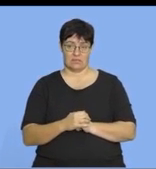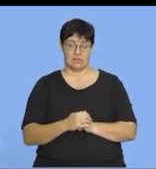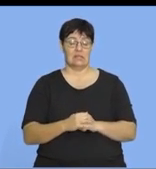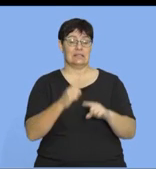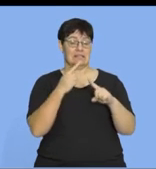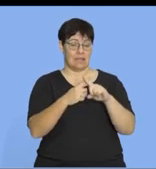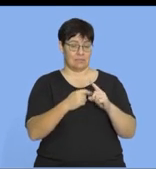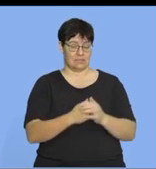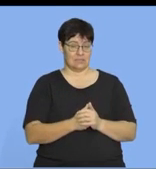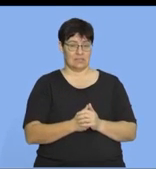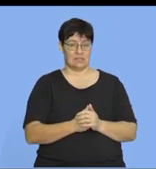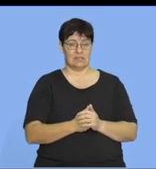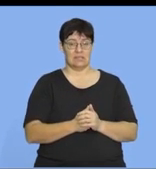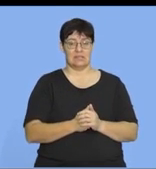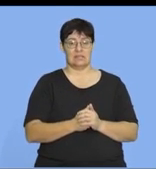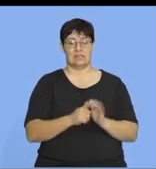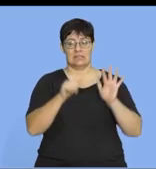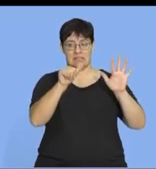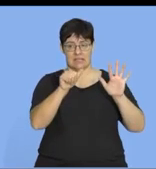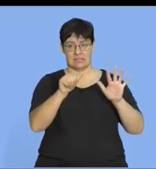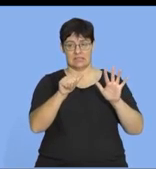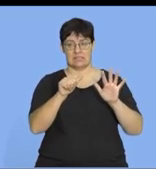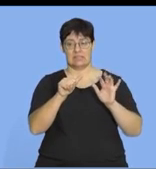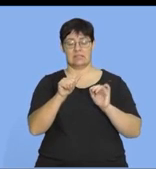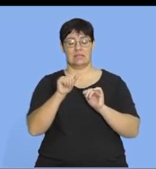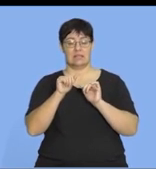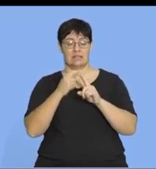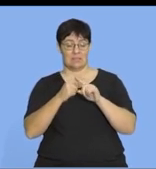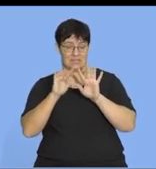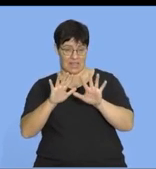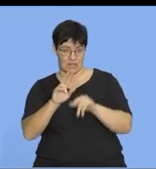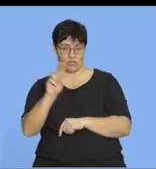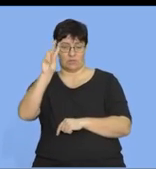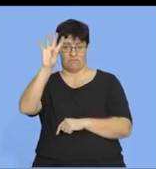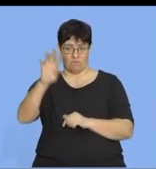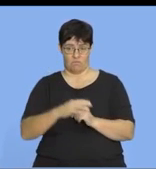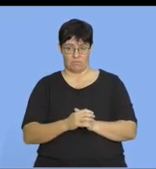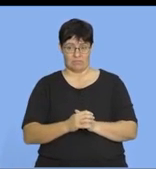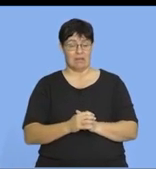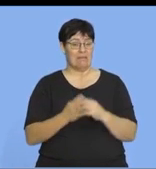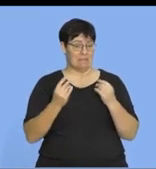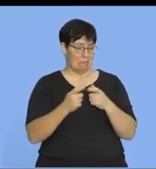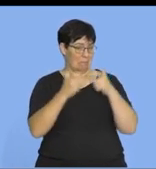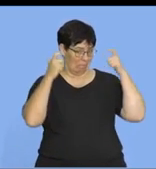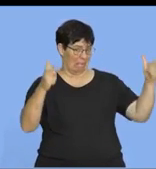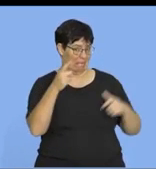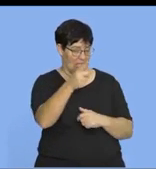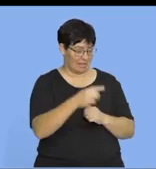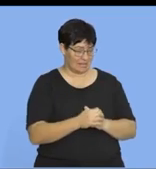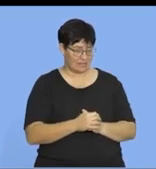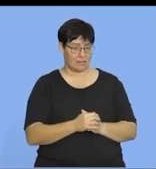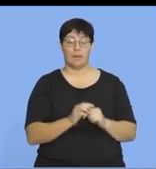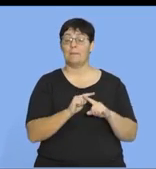times 6 to the exponent 24. And it's a big number. It's a very big